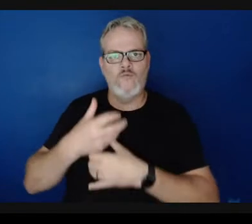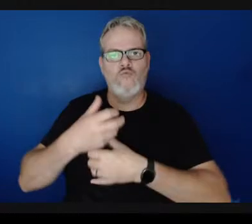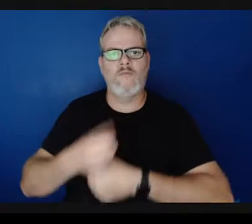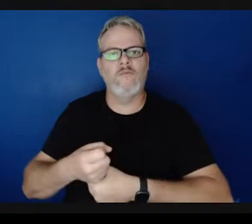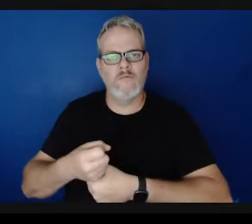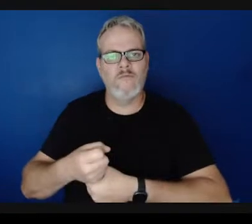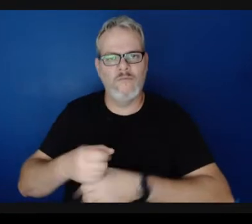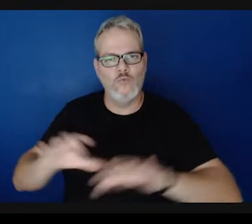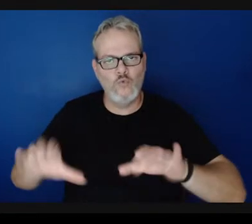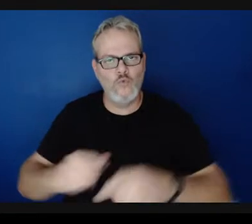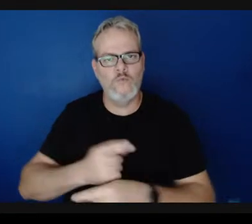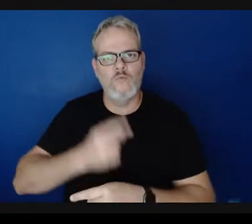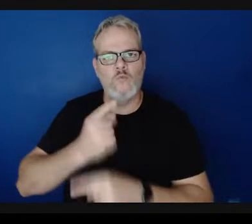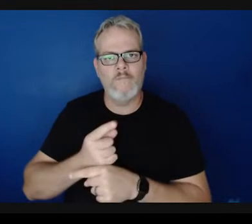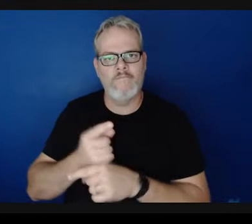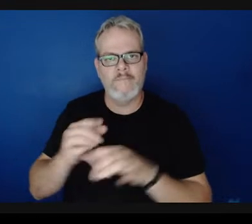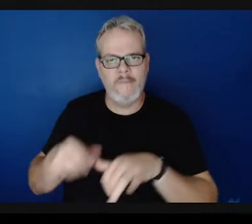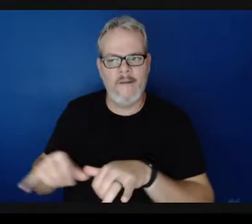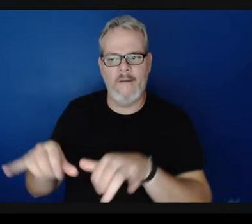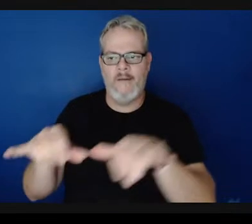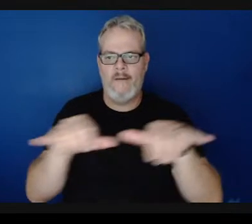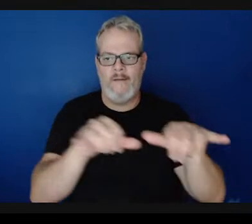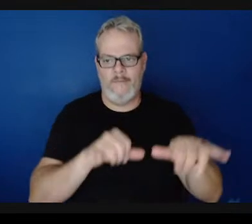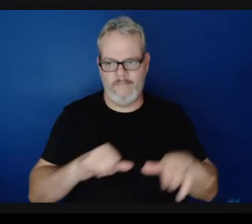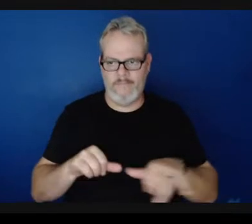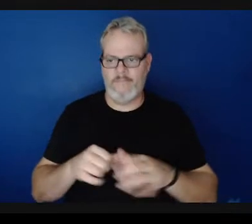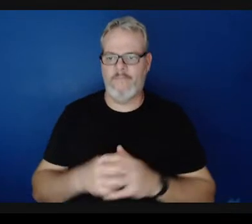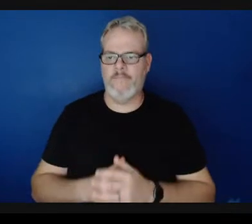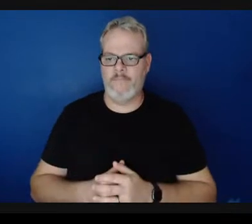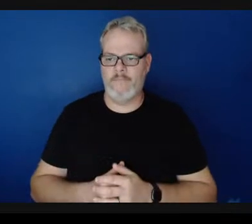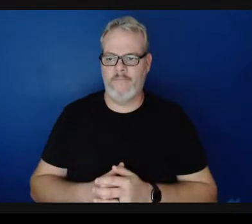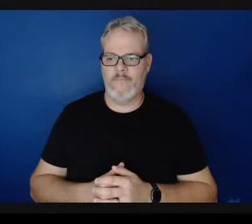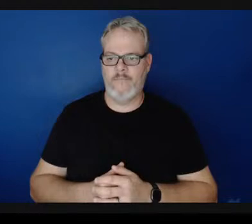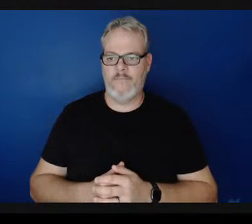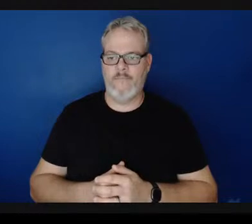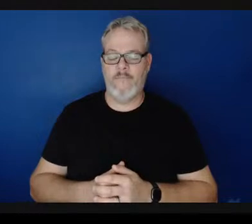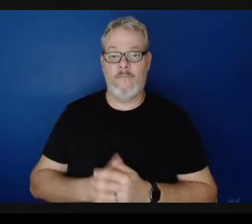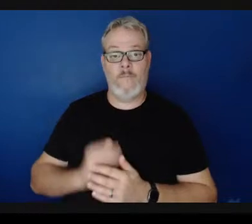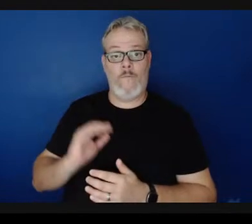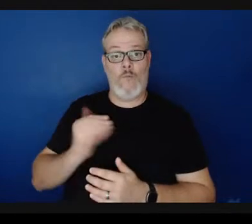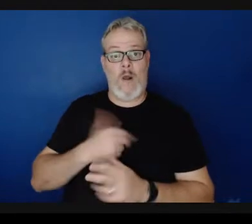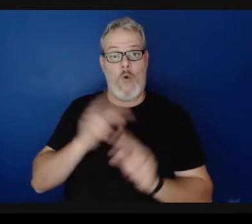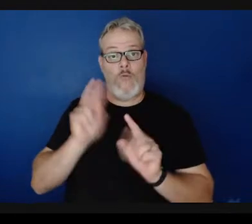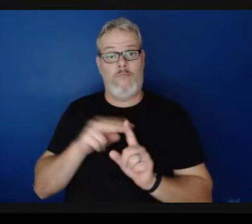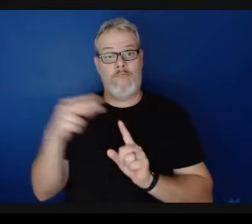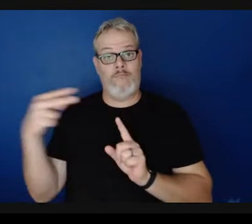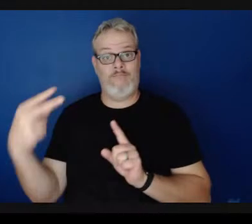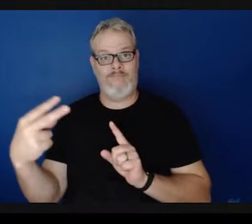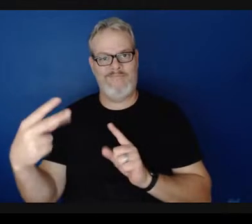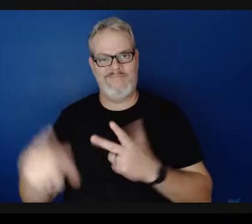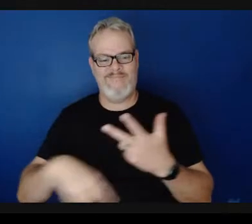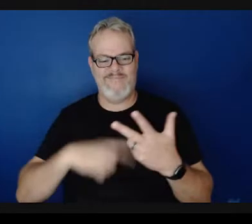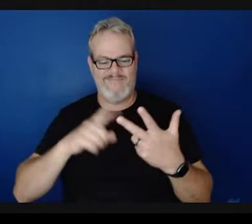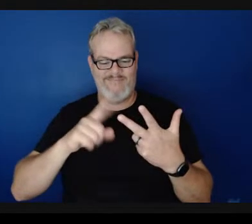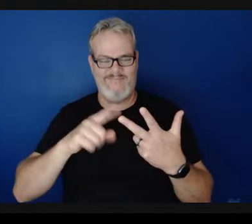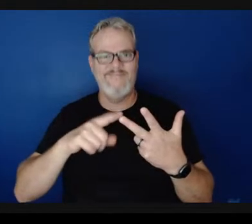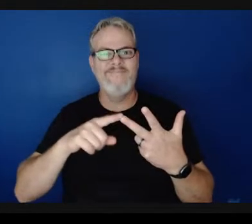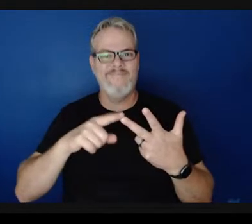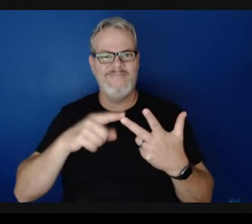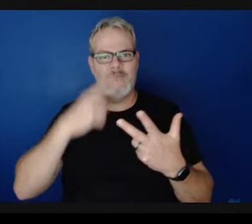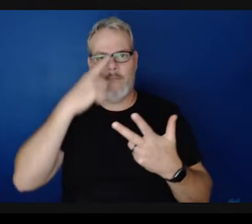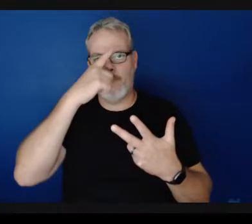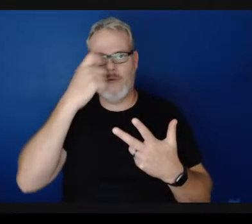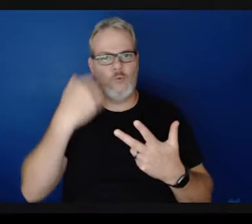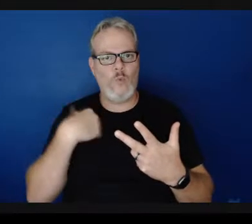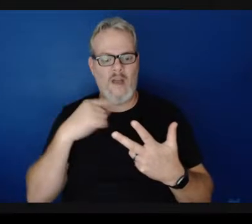manner. Right, and that's from our end probably where we try to lean the most on that, since we don't have any of that authority of the USGS. We